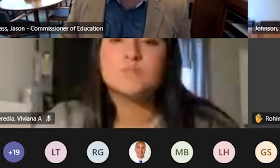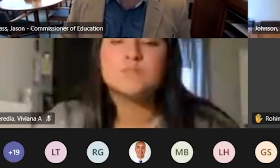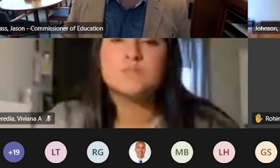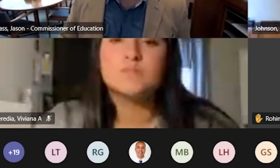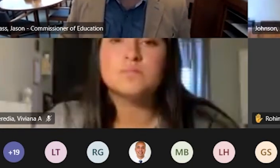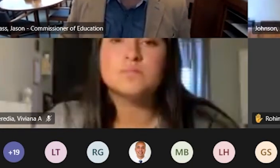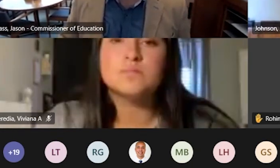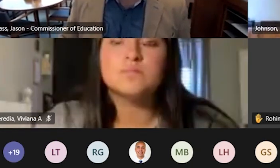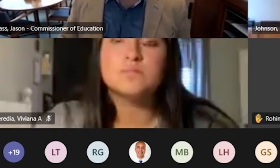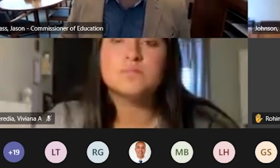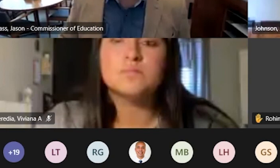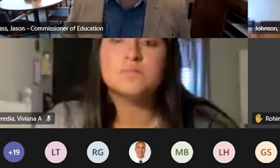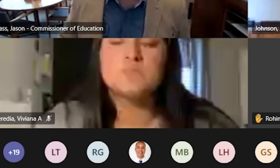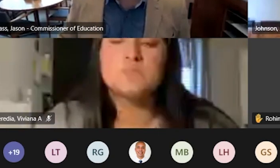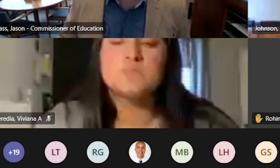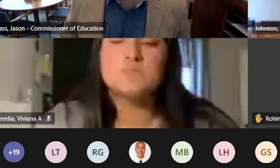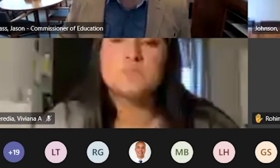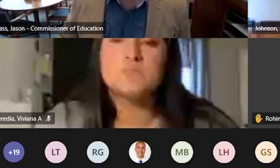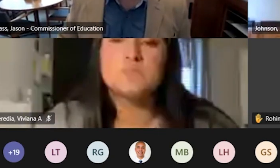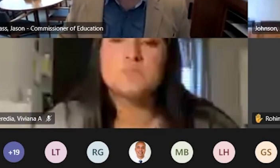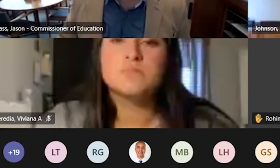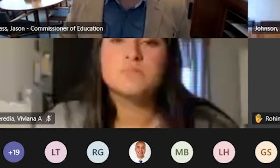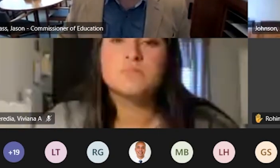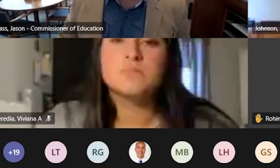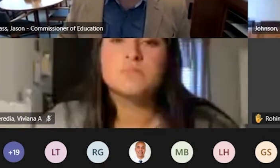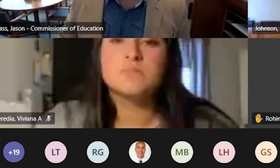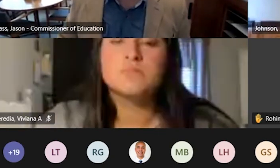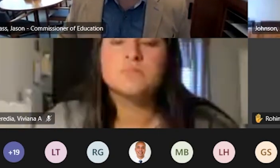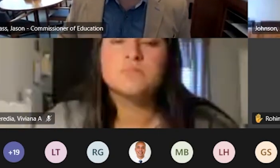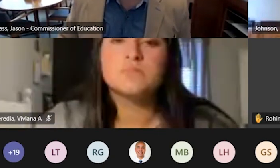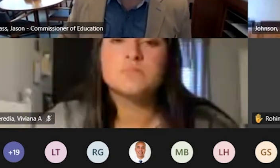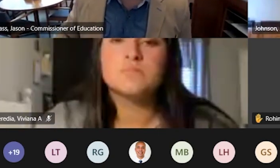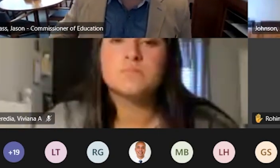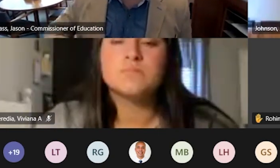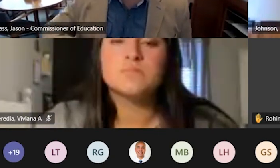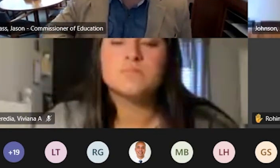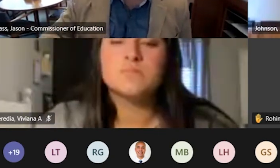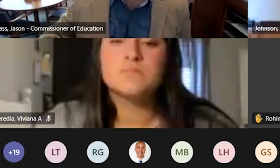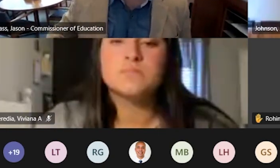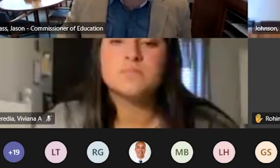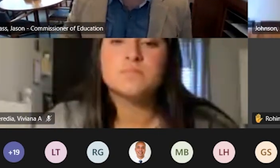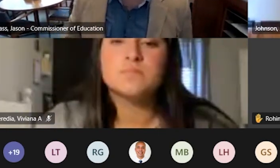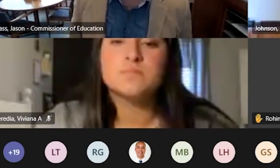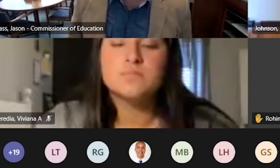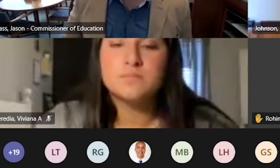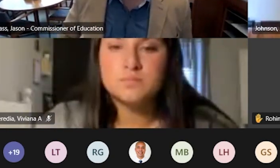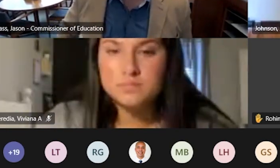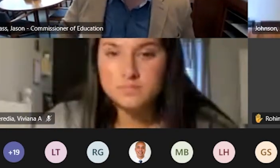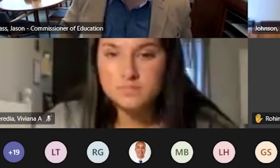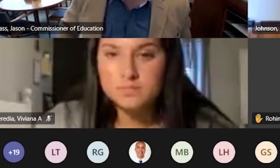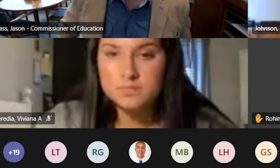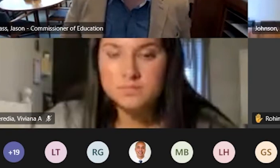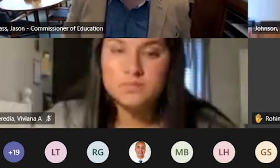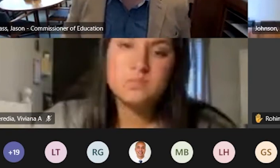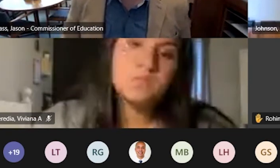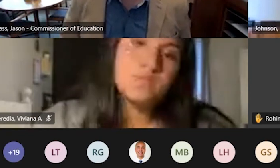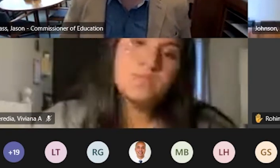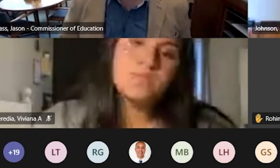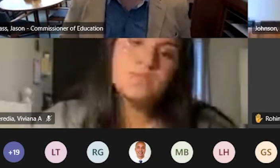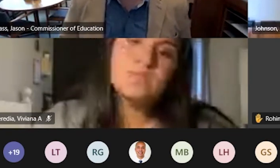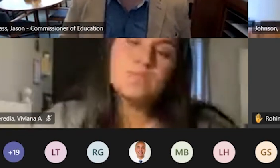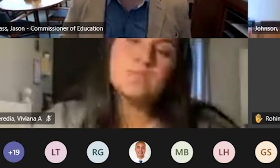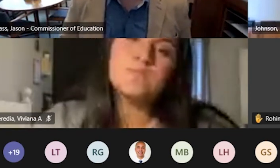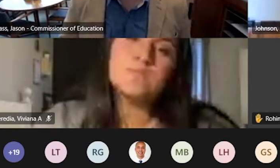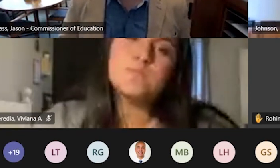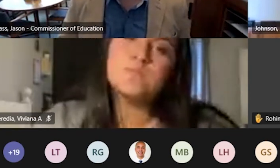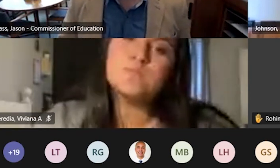important discussions around anti-racism and equity. We're working on this sort of scan of where things are in the state and understanding